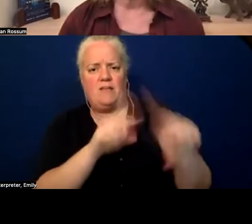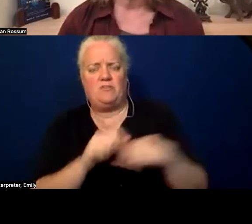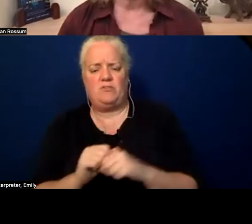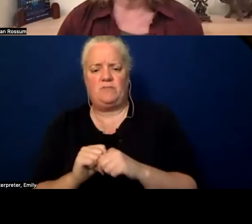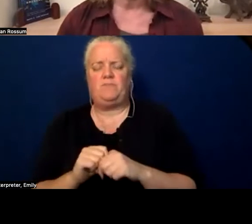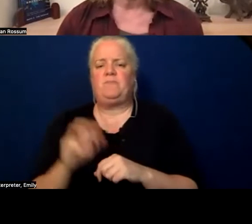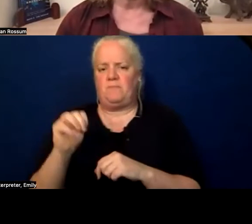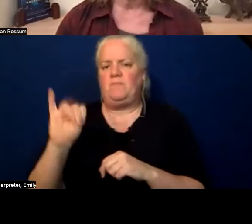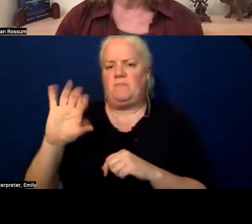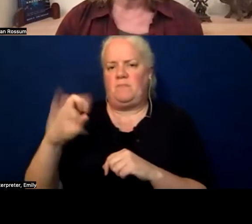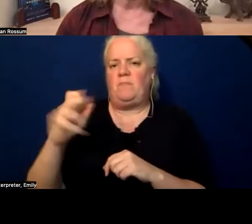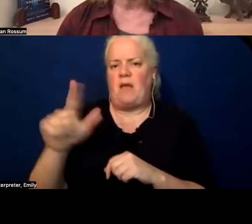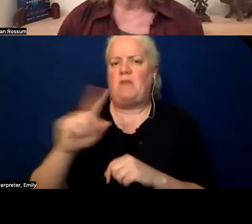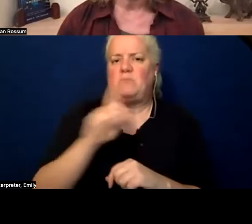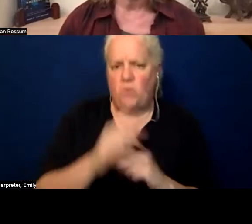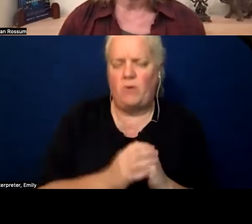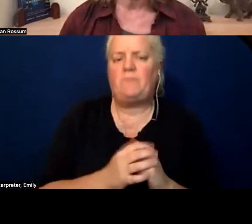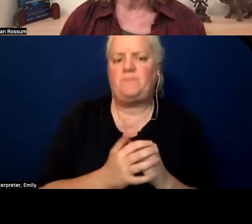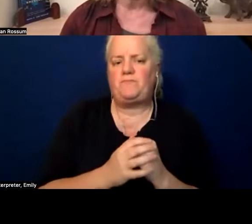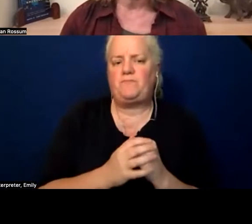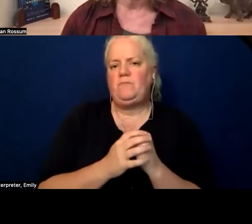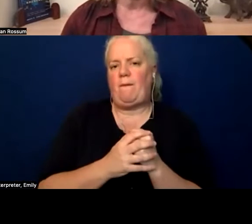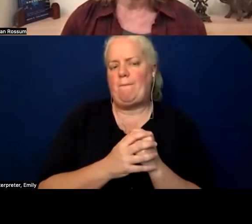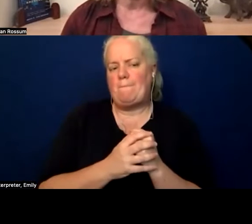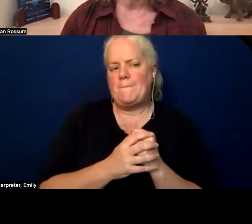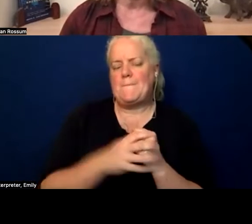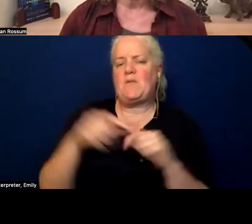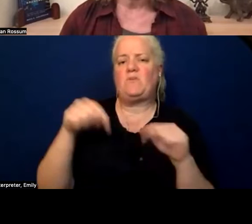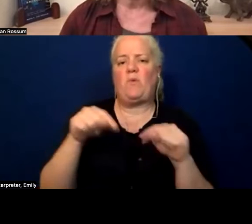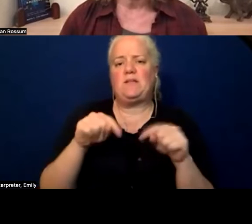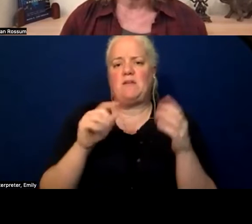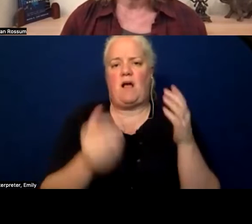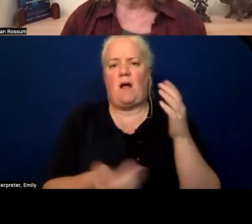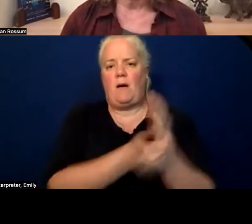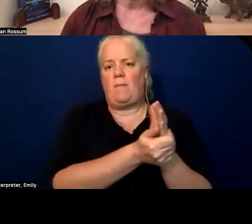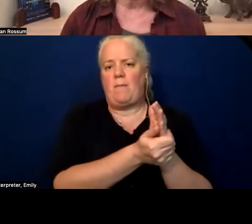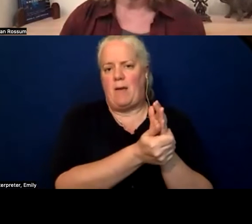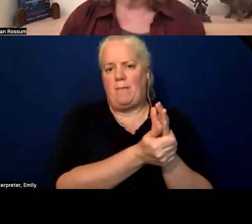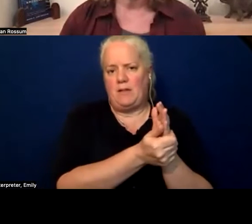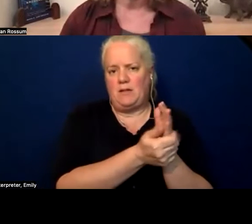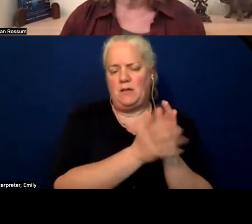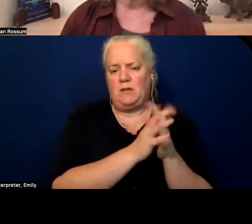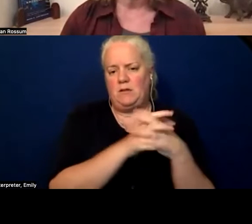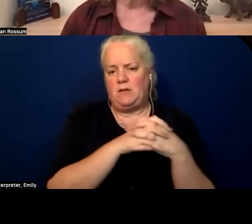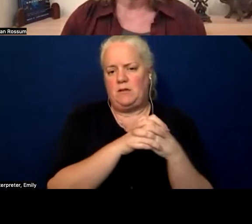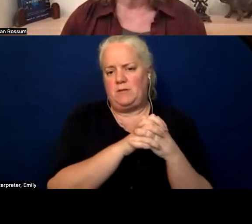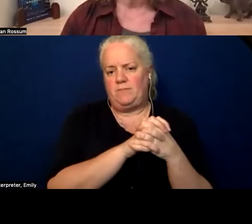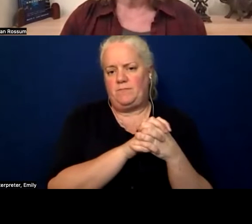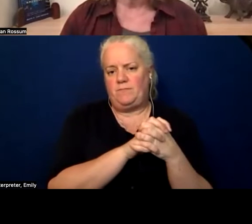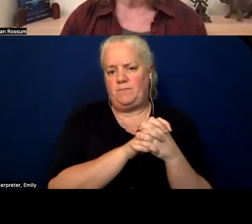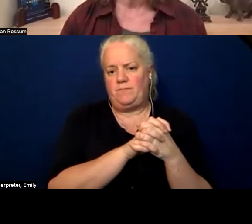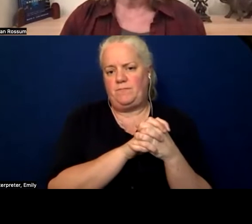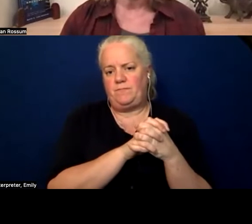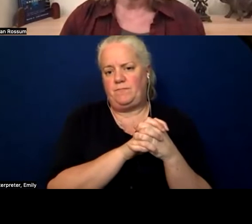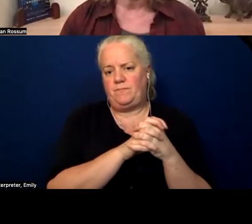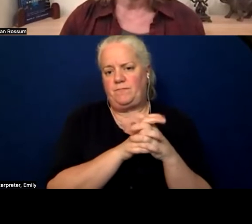Yeah, well, like so many things about this amendment, whether or not it basically covers the actions of